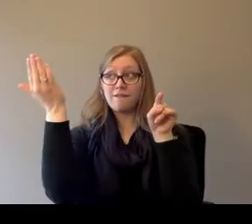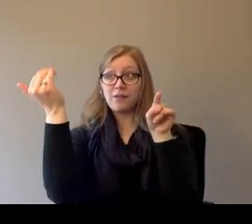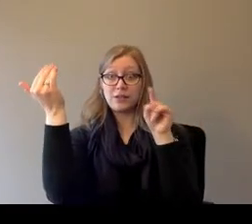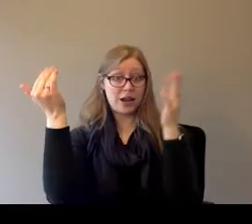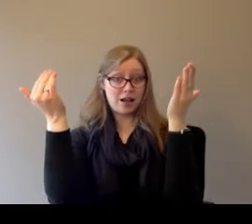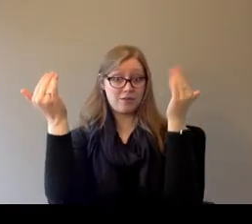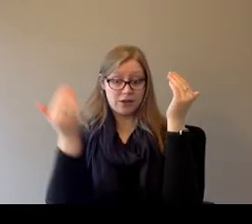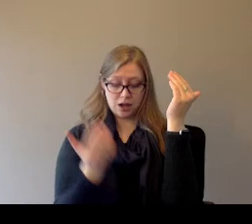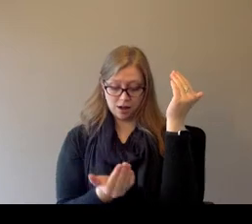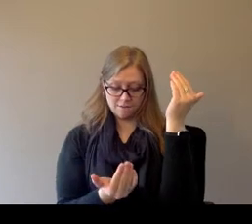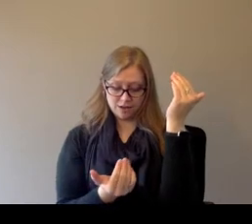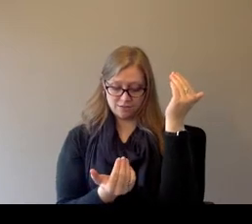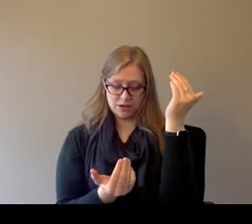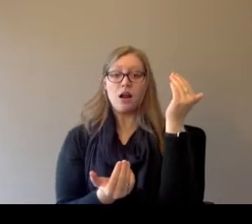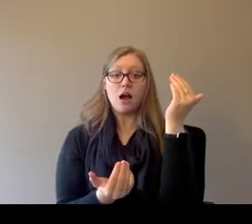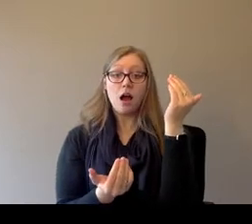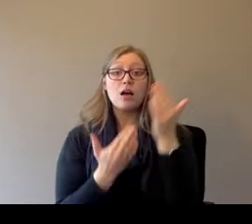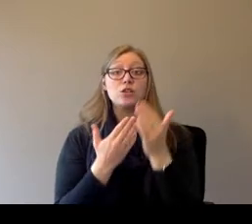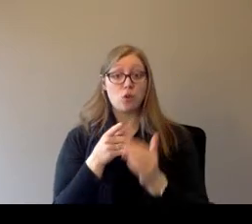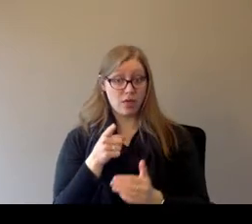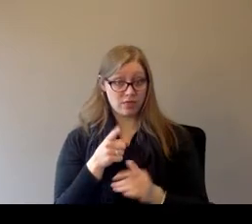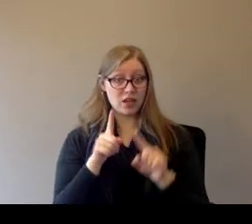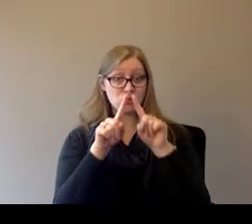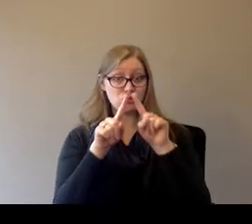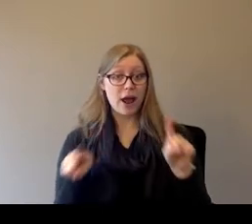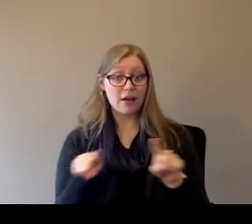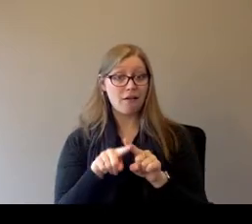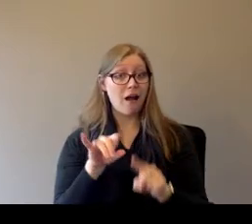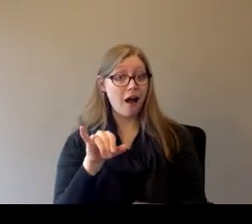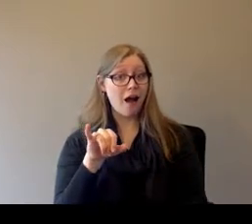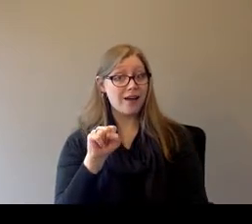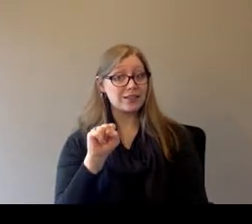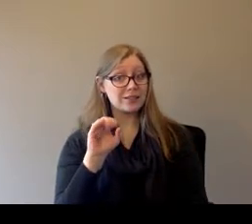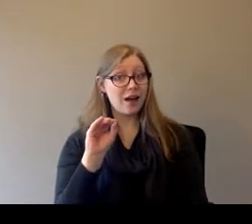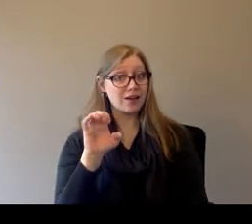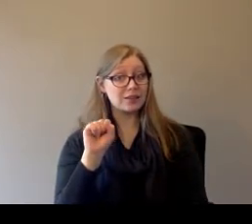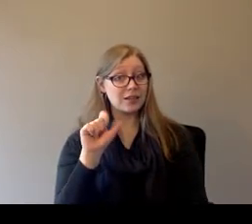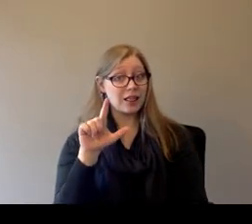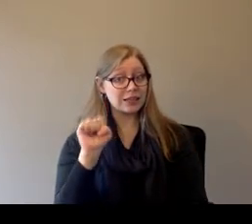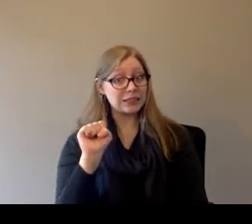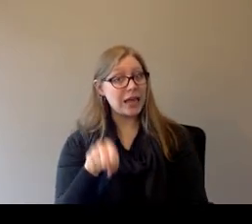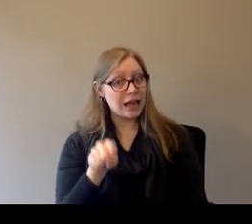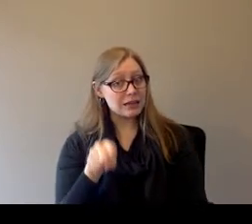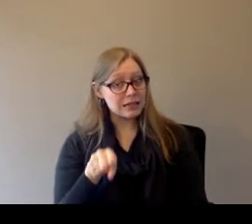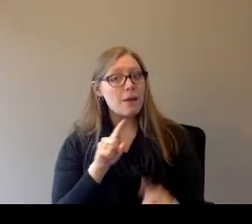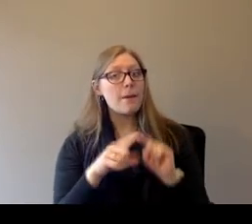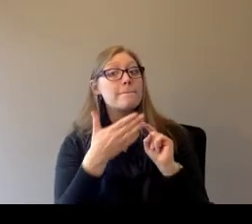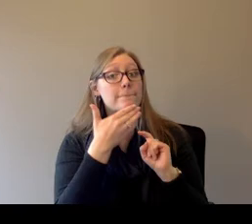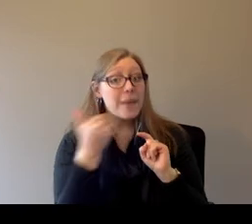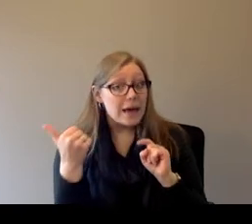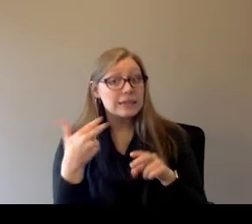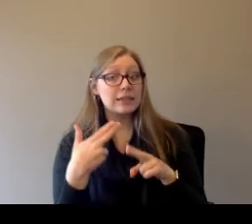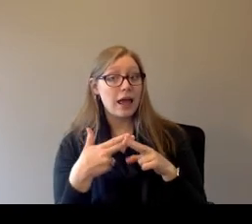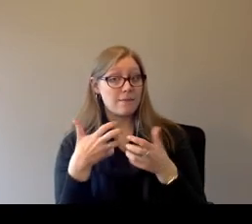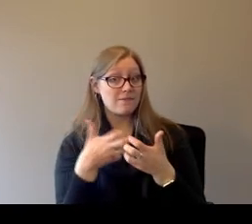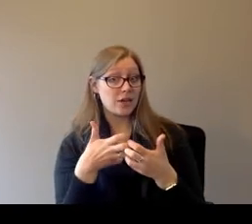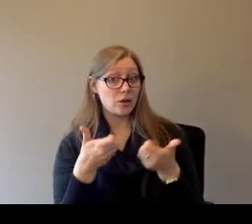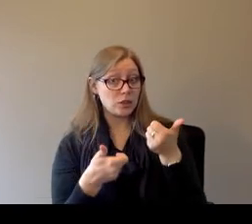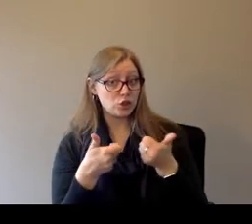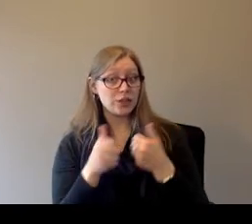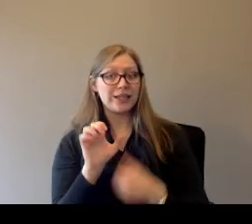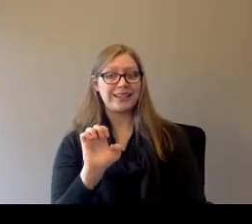this triangle is isosceles, the better name for it would be equilateral. So we're going to name this